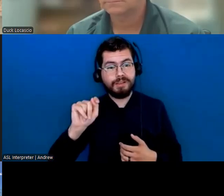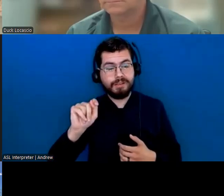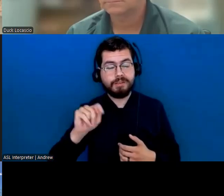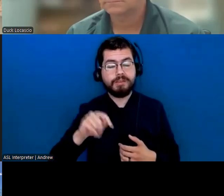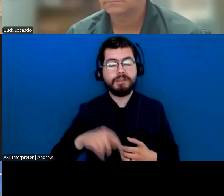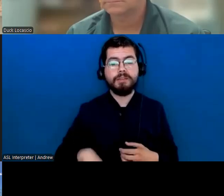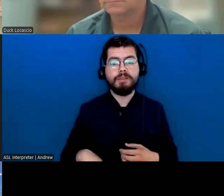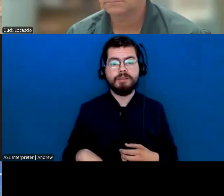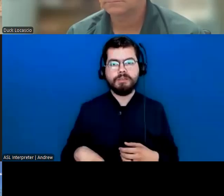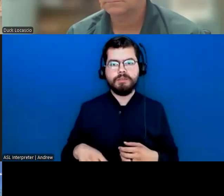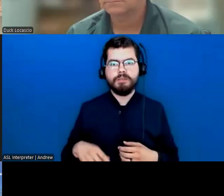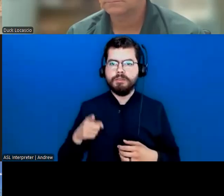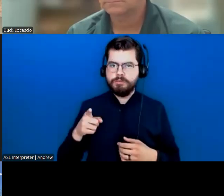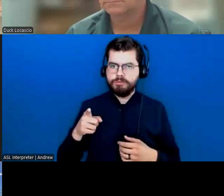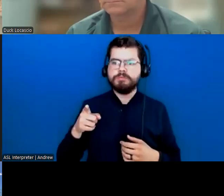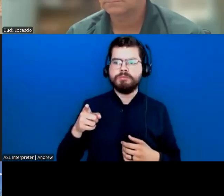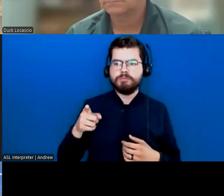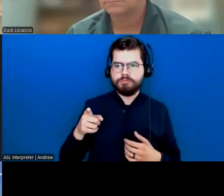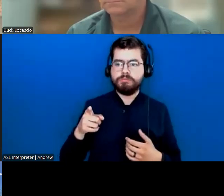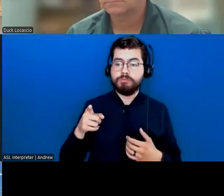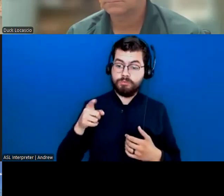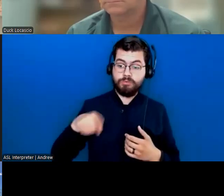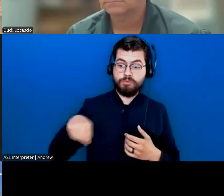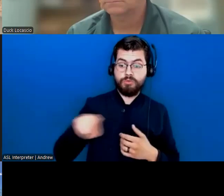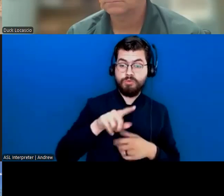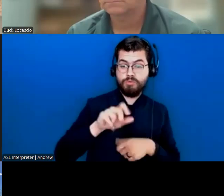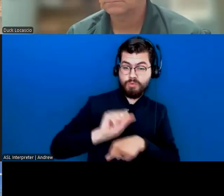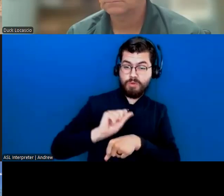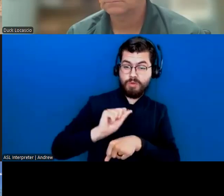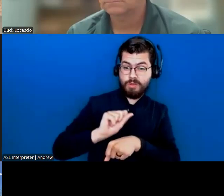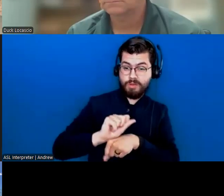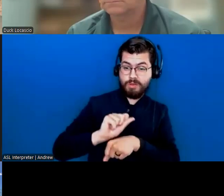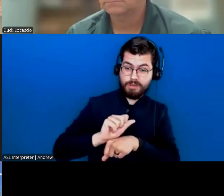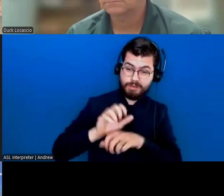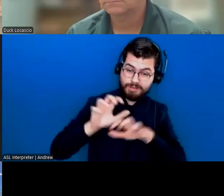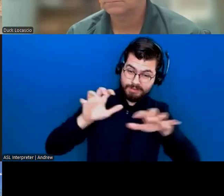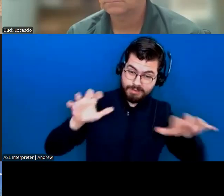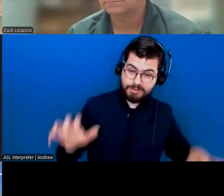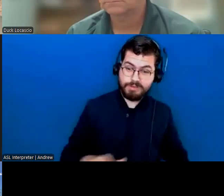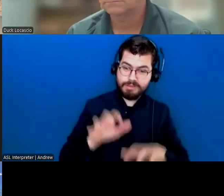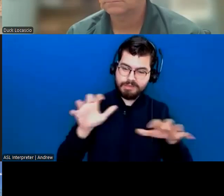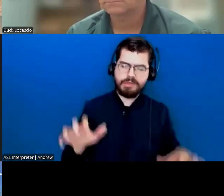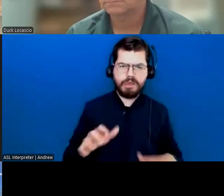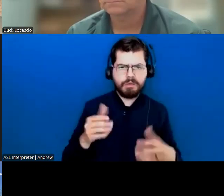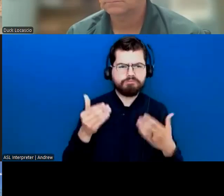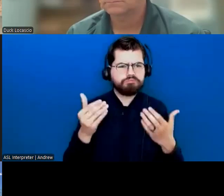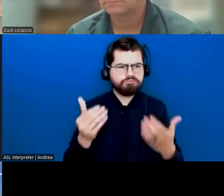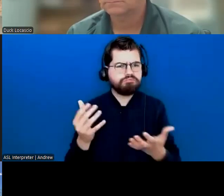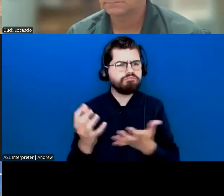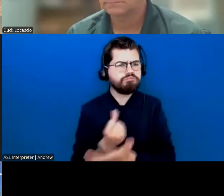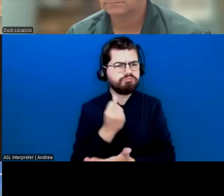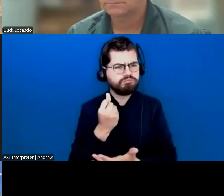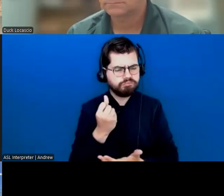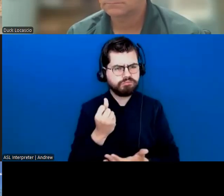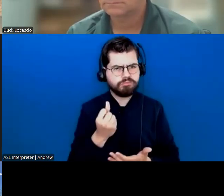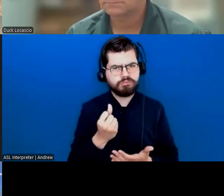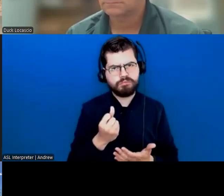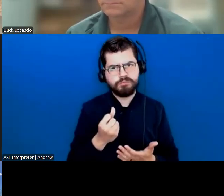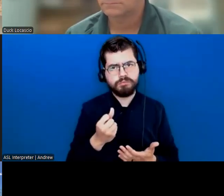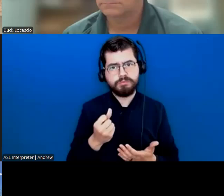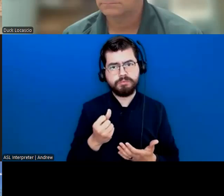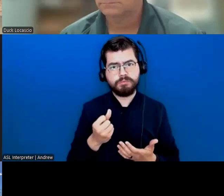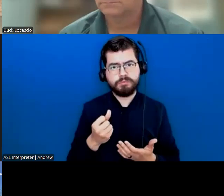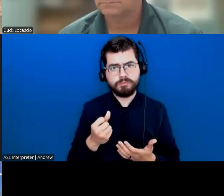know, to enjoy the fruits of those efforts or circumstances. And then in the park-like